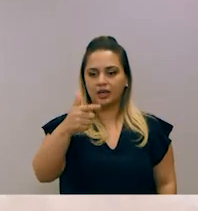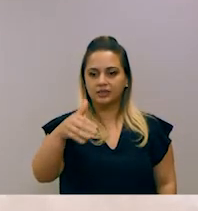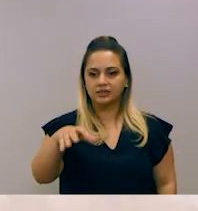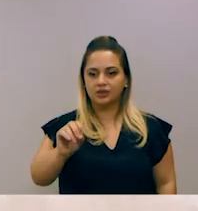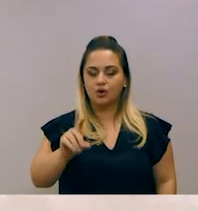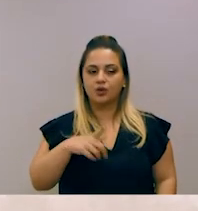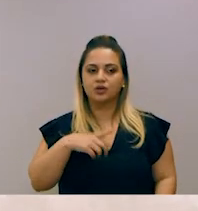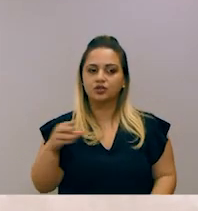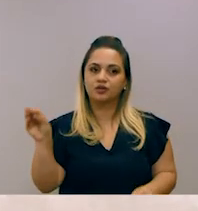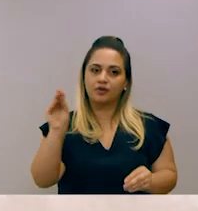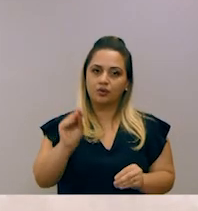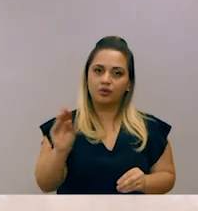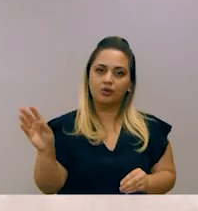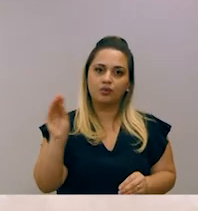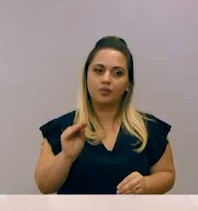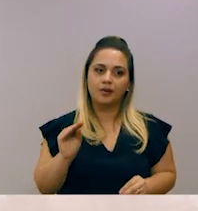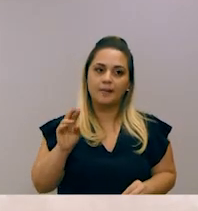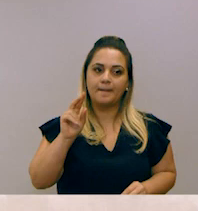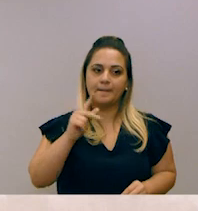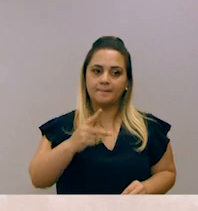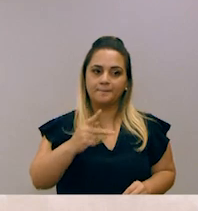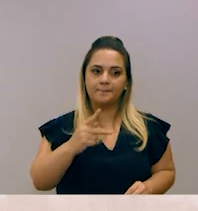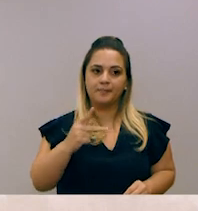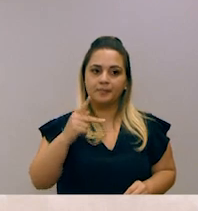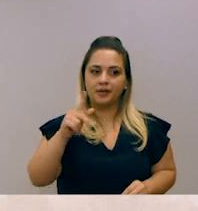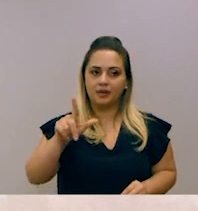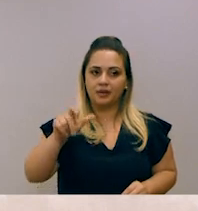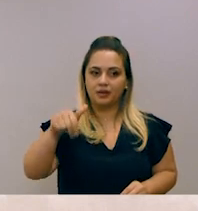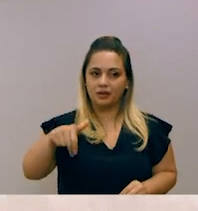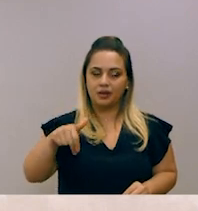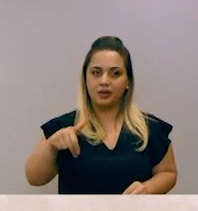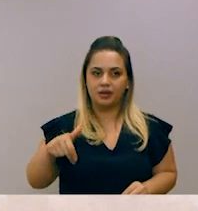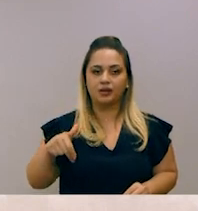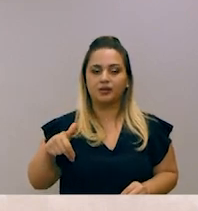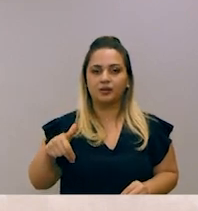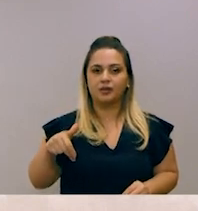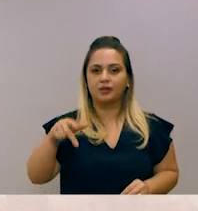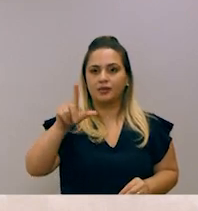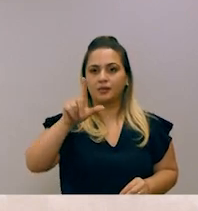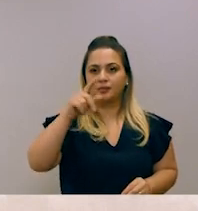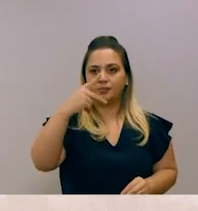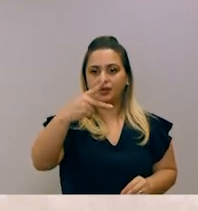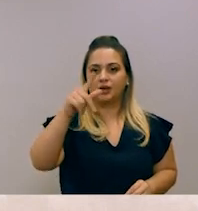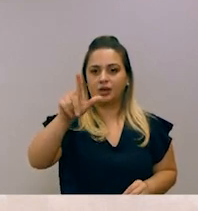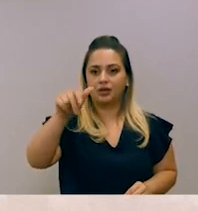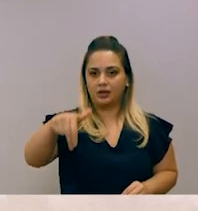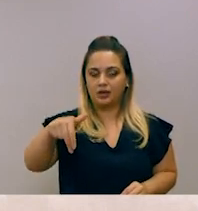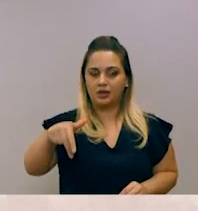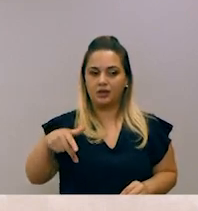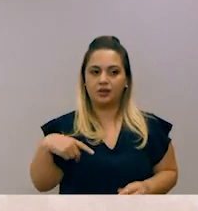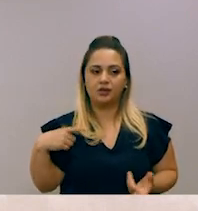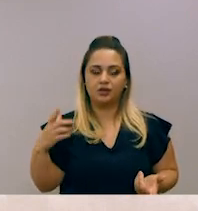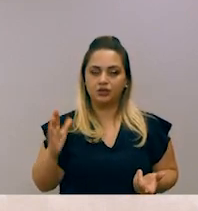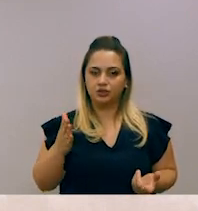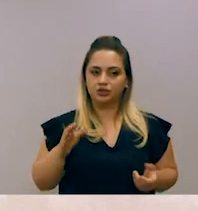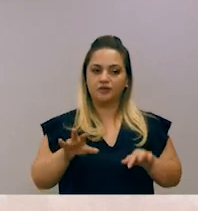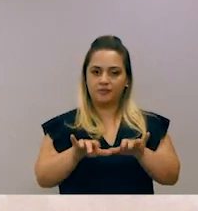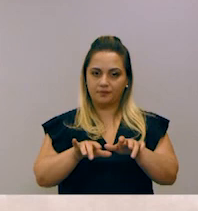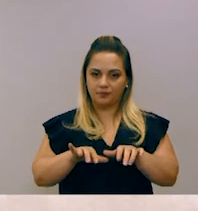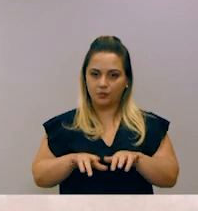to apply NLP regarding the labeling, the intention,